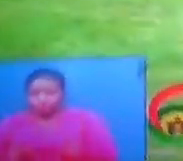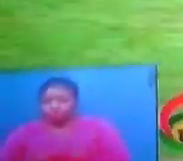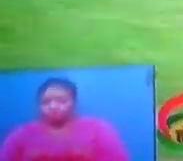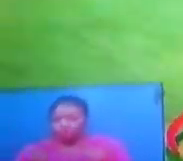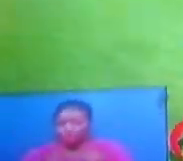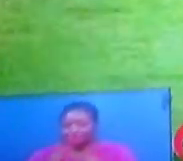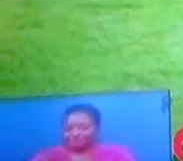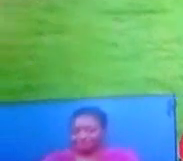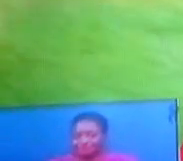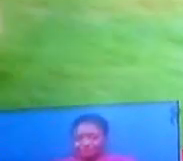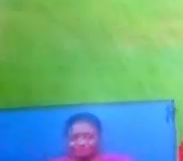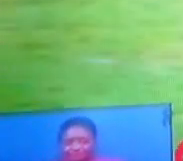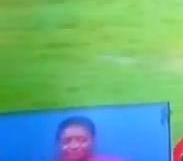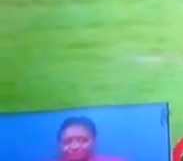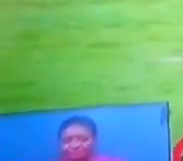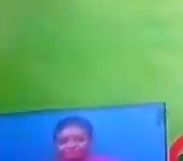variety of them.